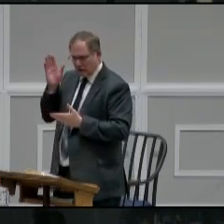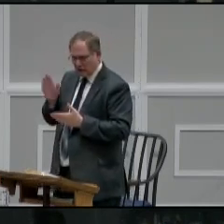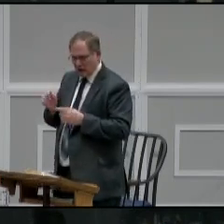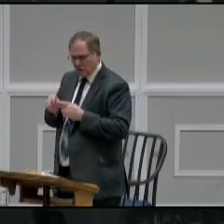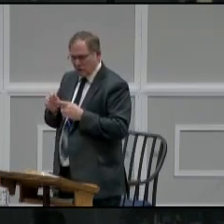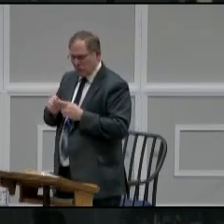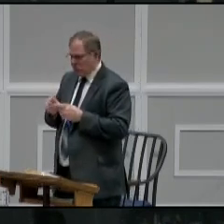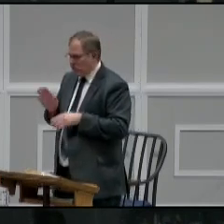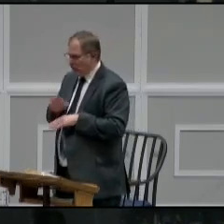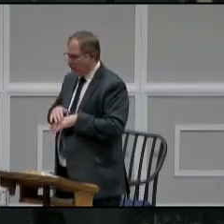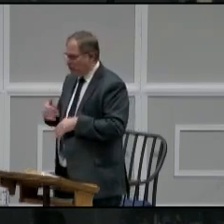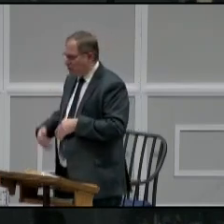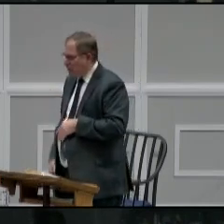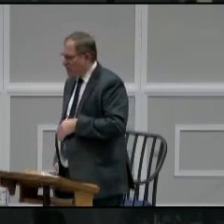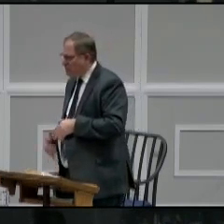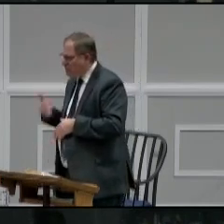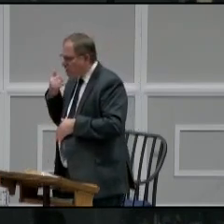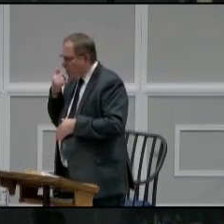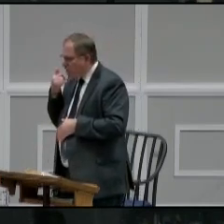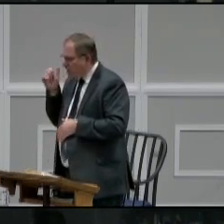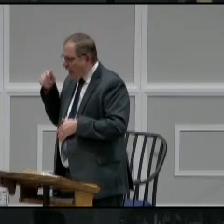We wonder why we're stressed and overwhelmed